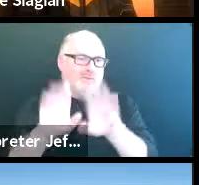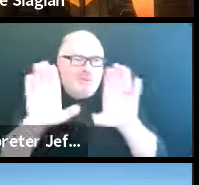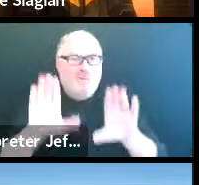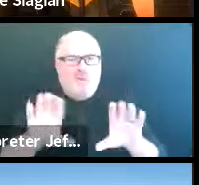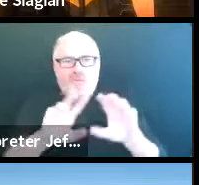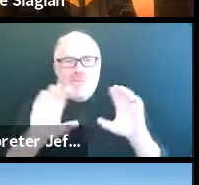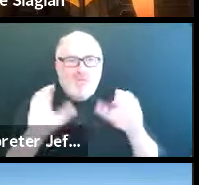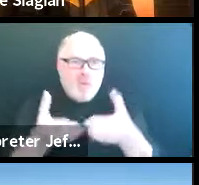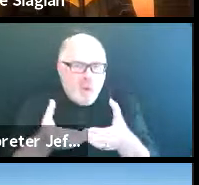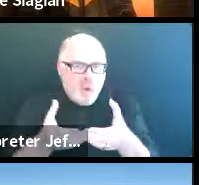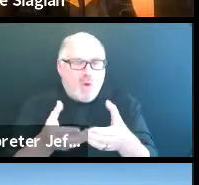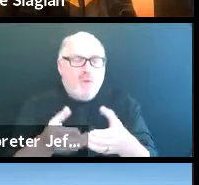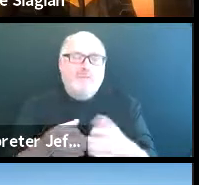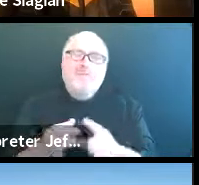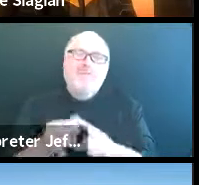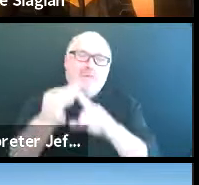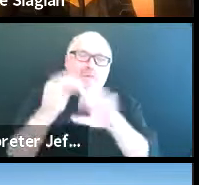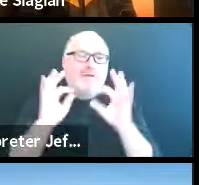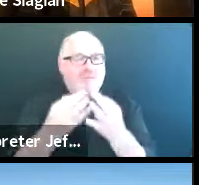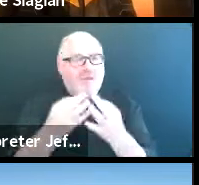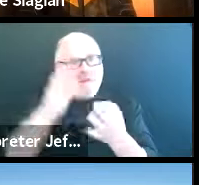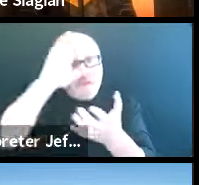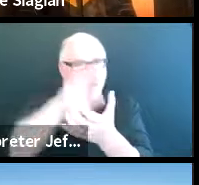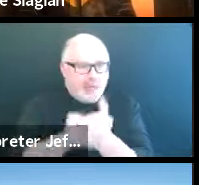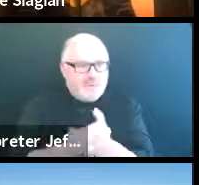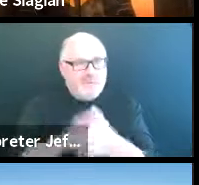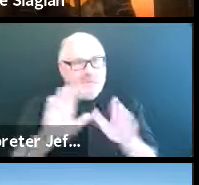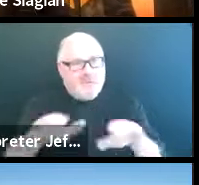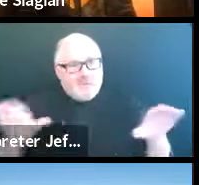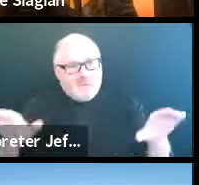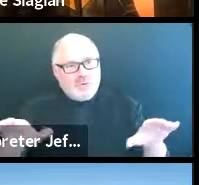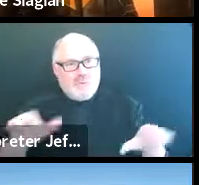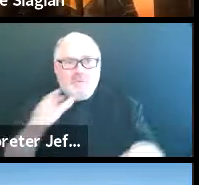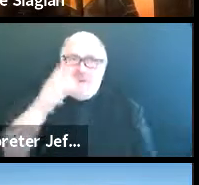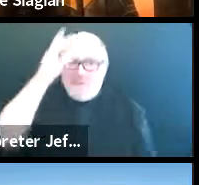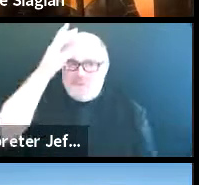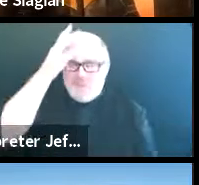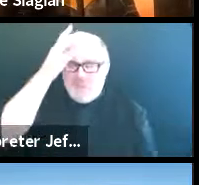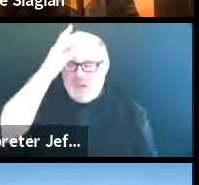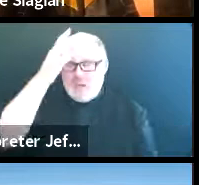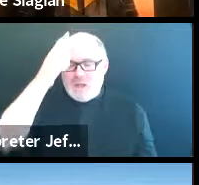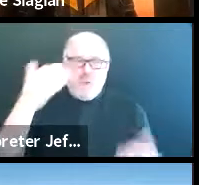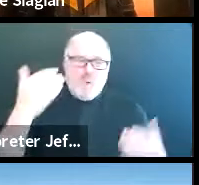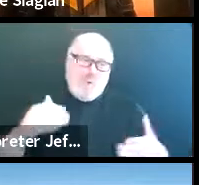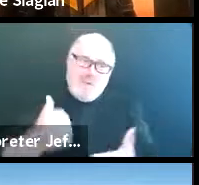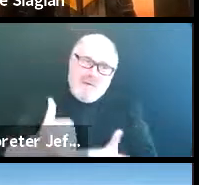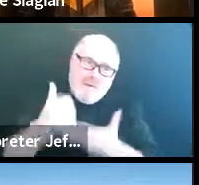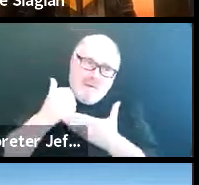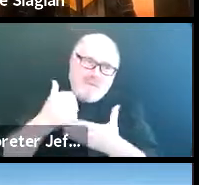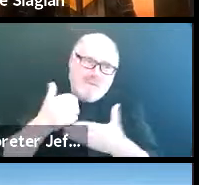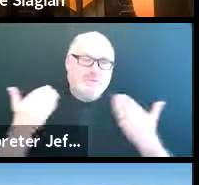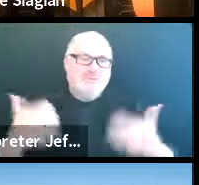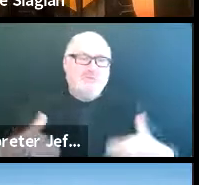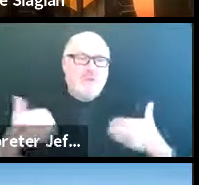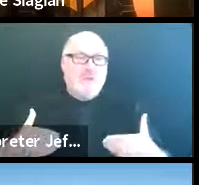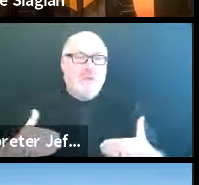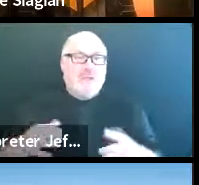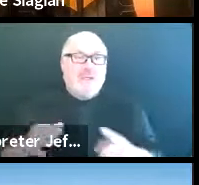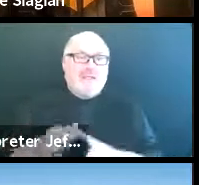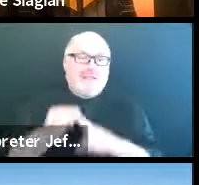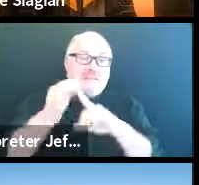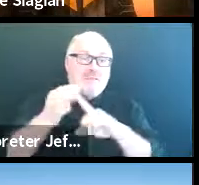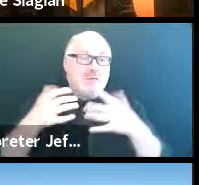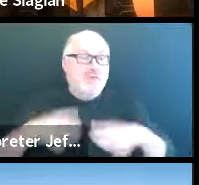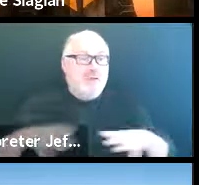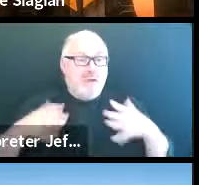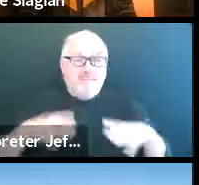And especially my family, my husband, my little kids, and my parents, who were just super helpful. I don't have the special little outfit, but